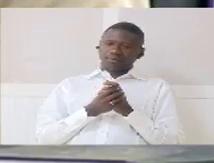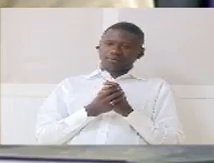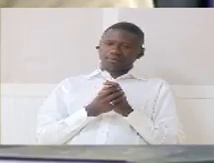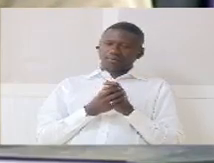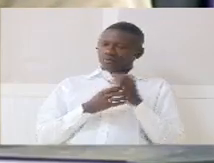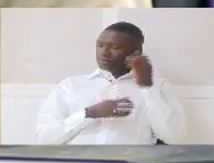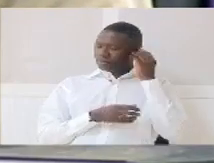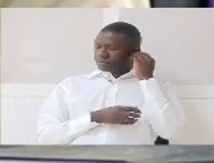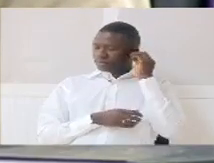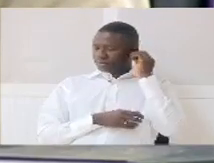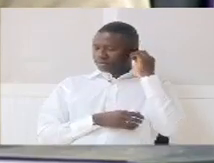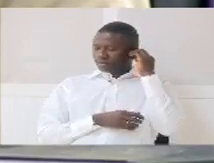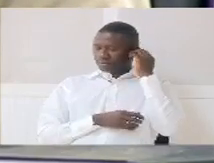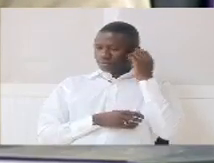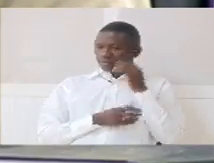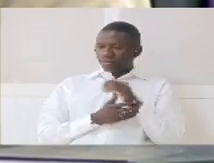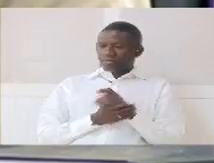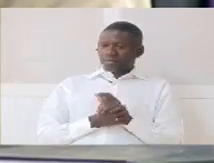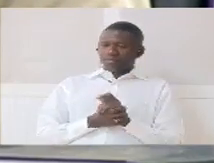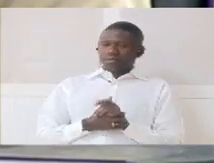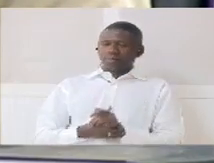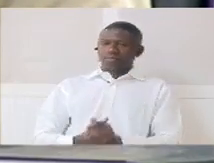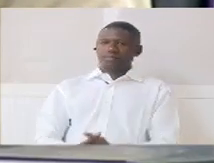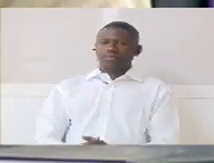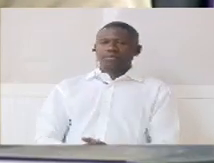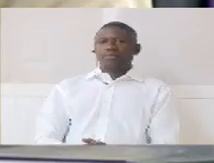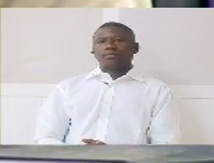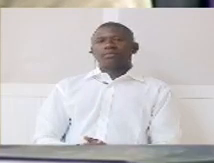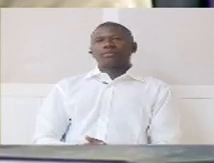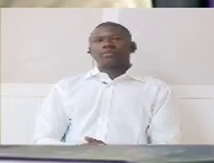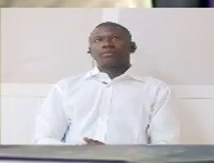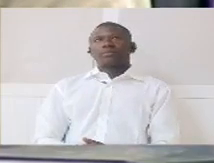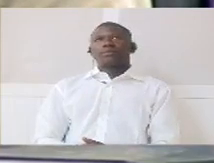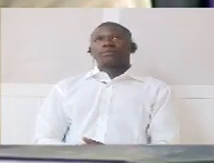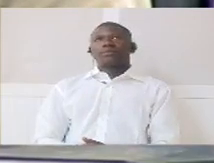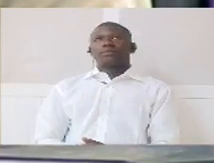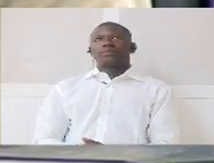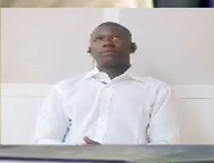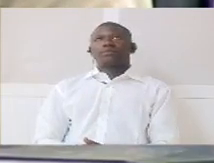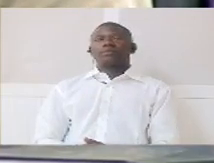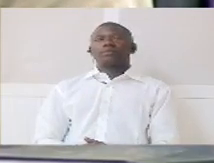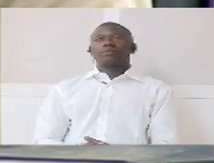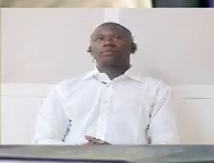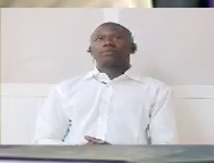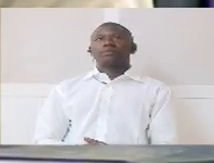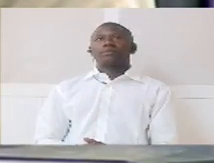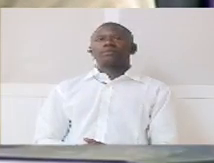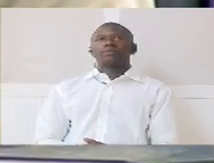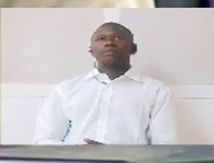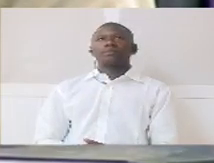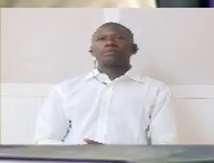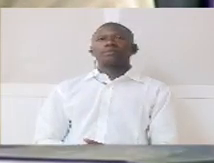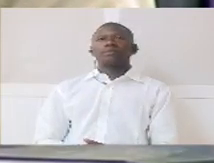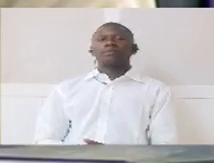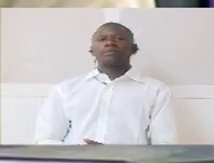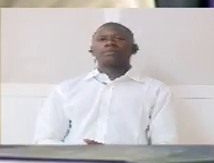Many alonko iko executive directive la yake ndiyo lunati je kato ininka itibikana inatafu kumulu kono ko trafficking na